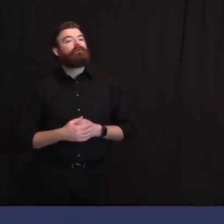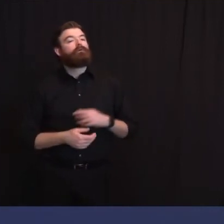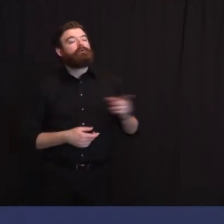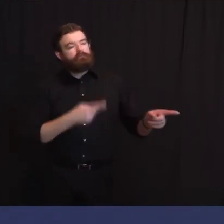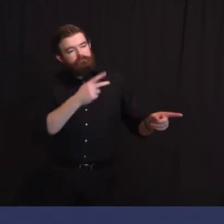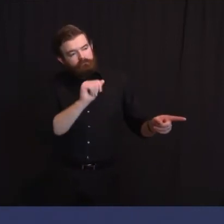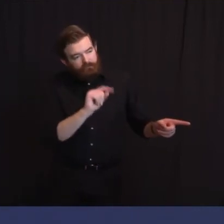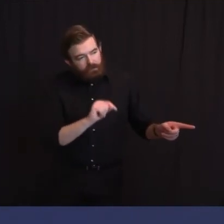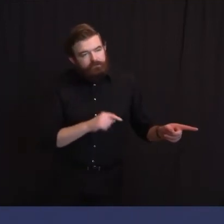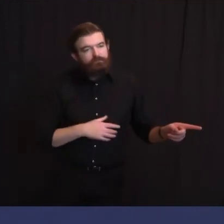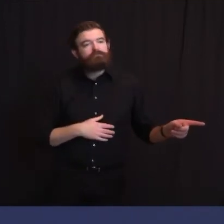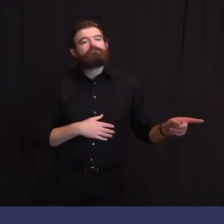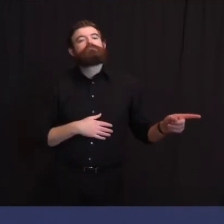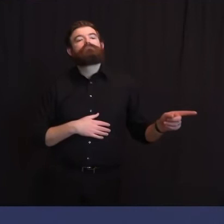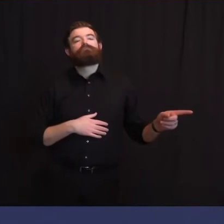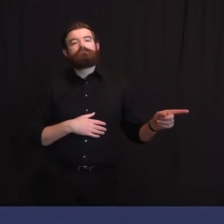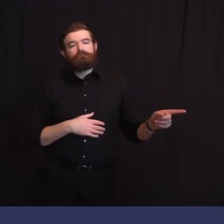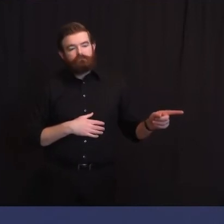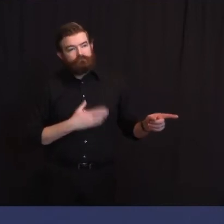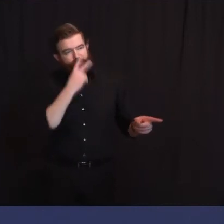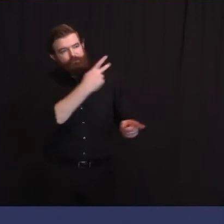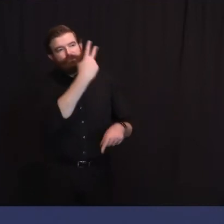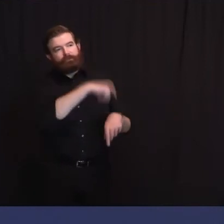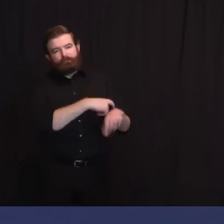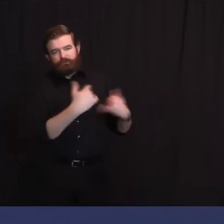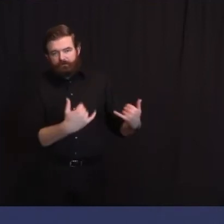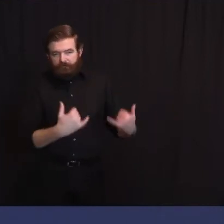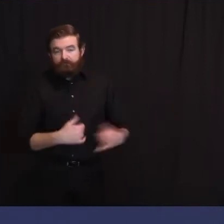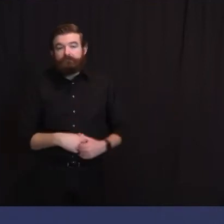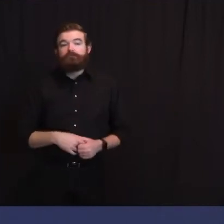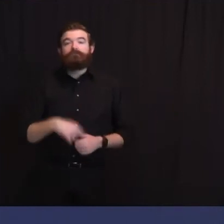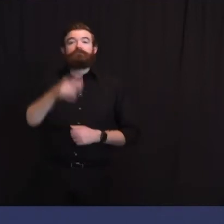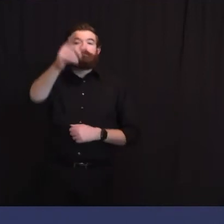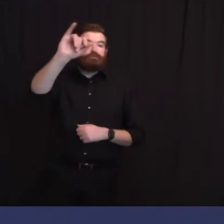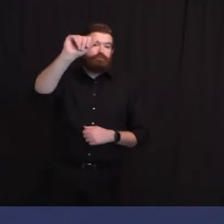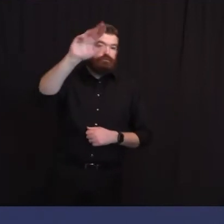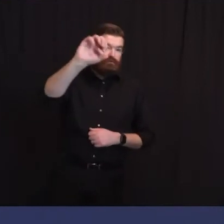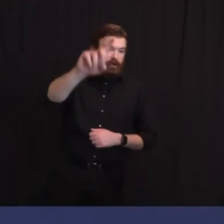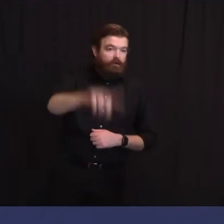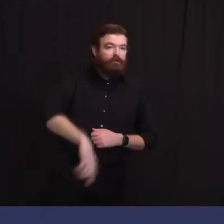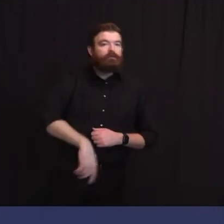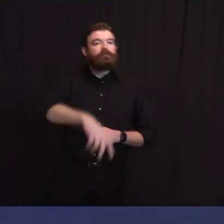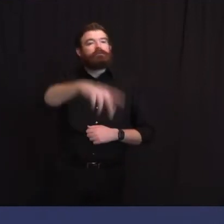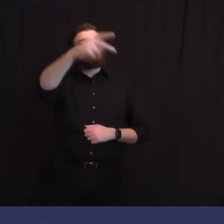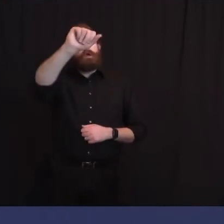2 times in the day. Jared, Paramount, Dan. Again, we'll be virtual